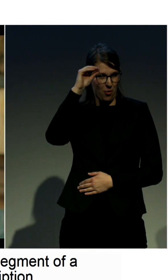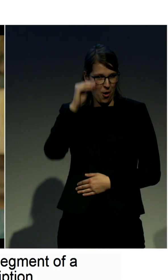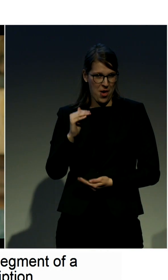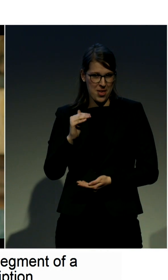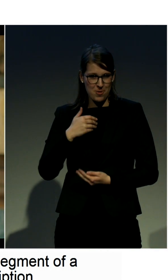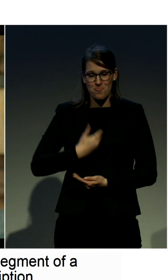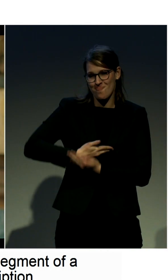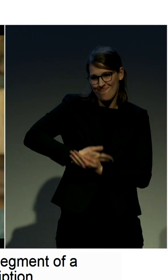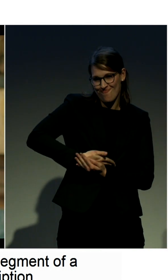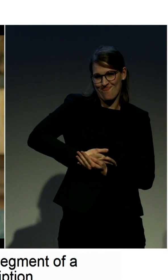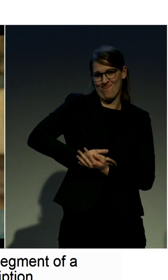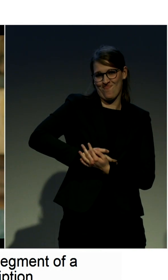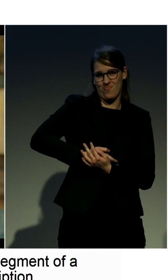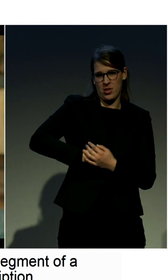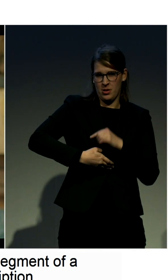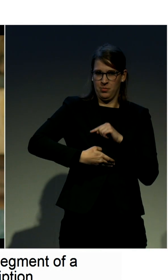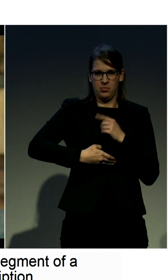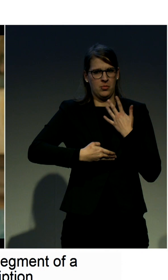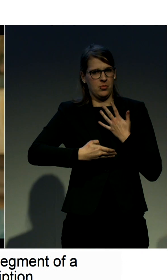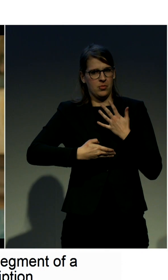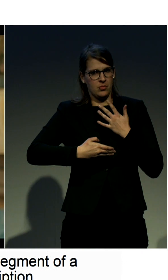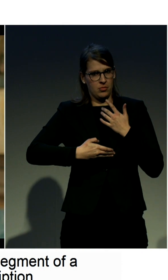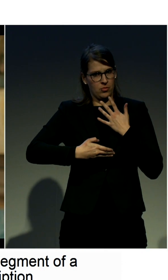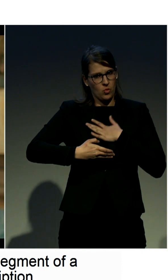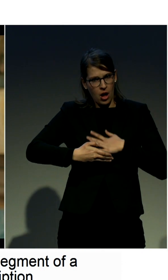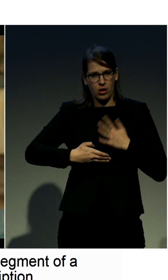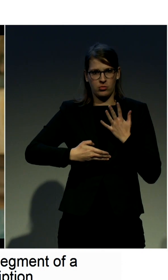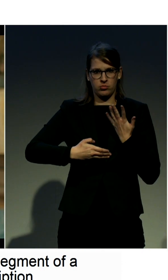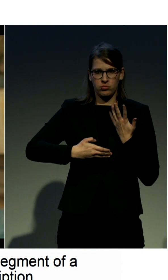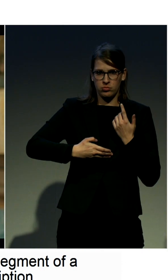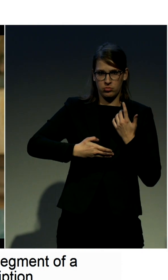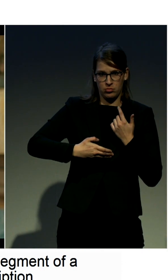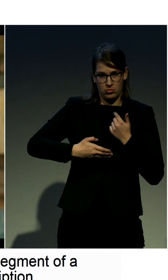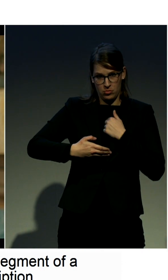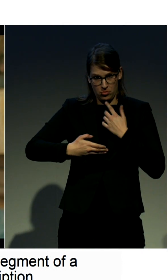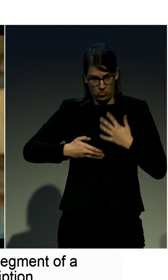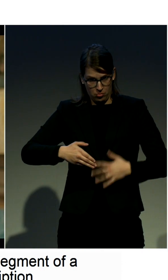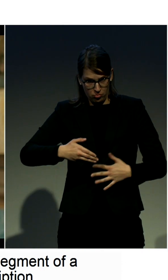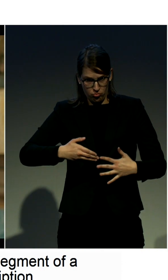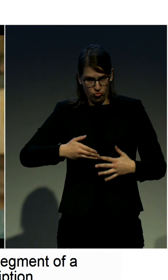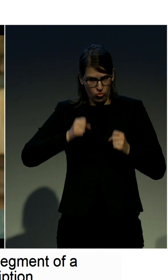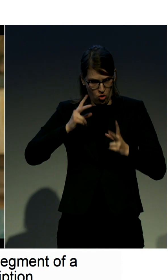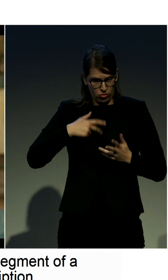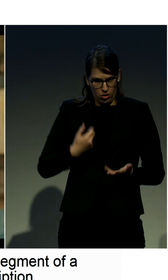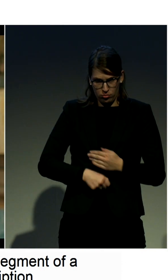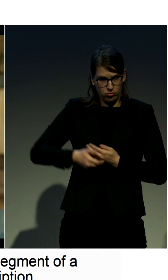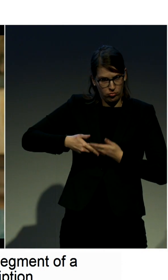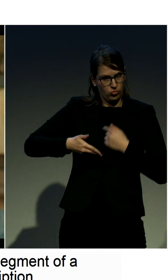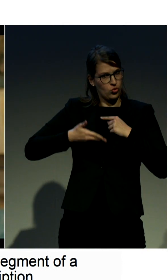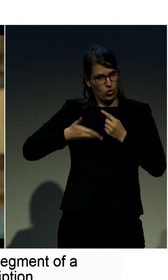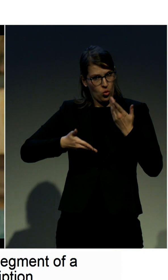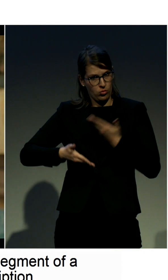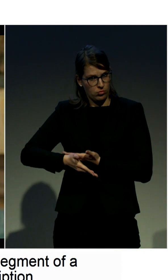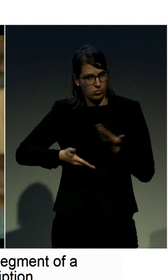is what they wanted. So here it is. And I'm going to have my peace. But no, it's like